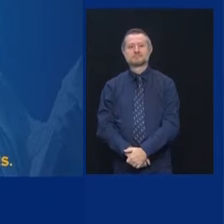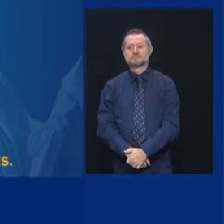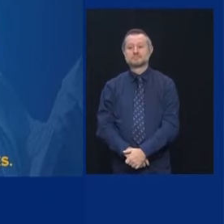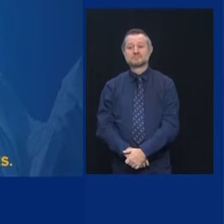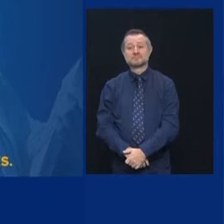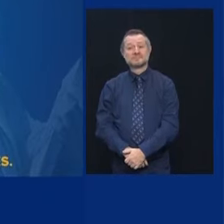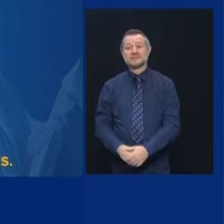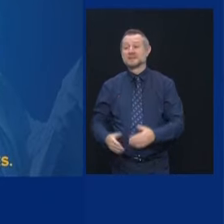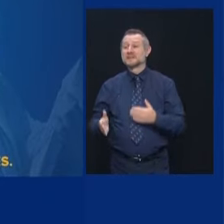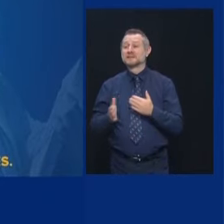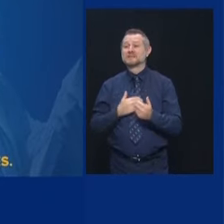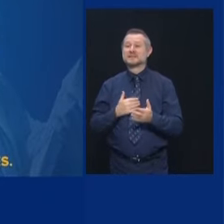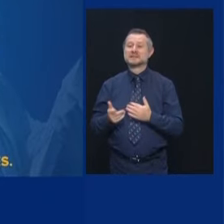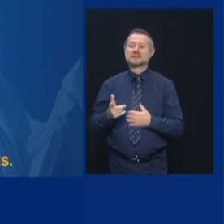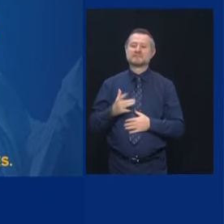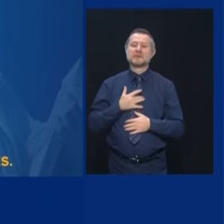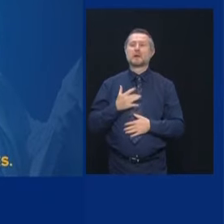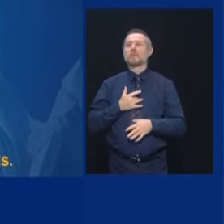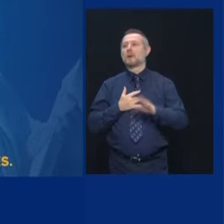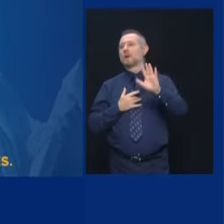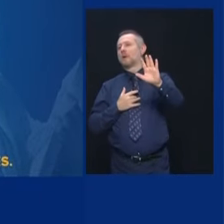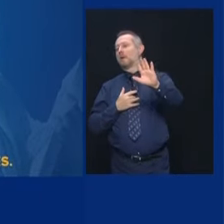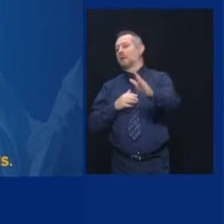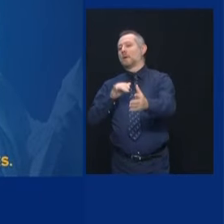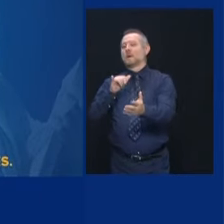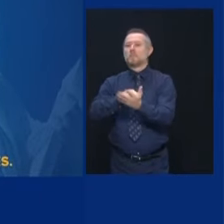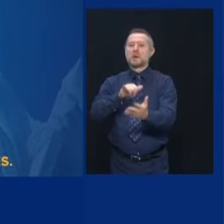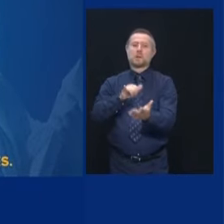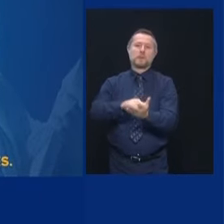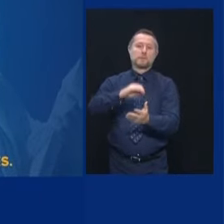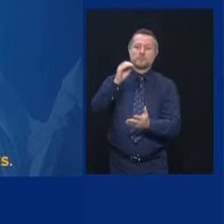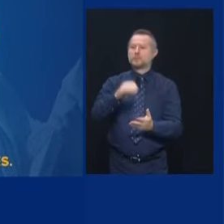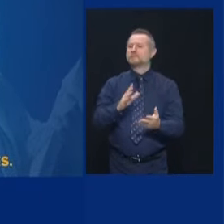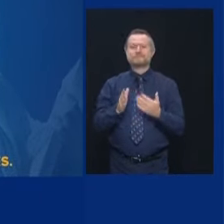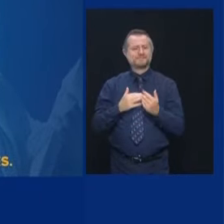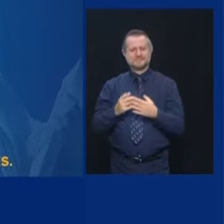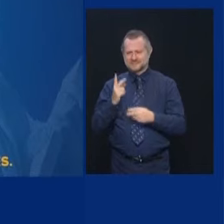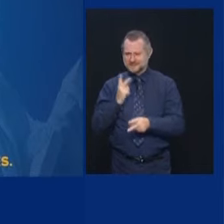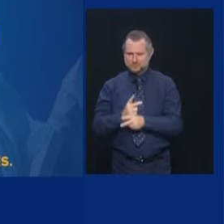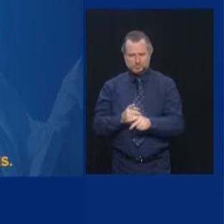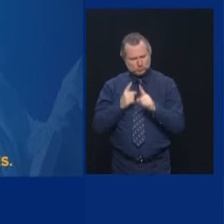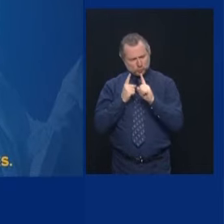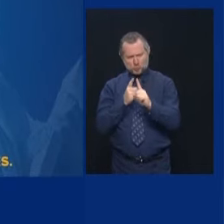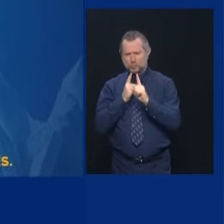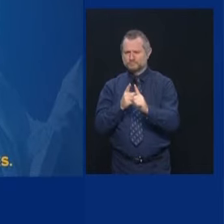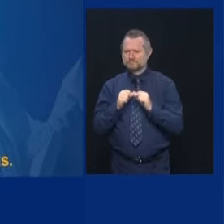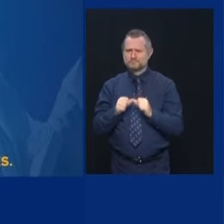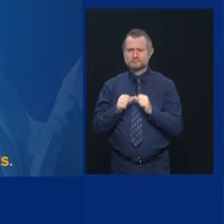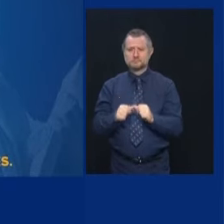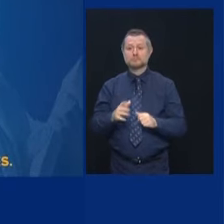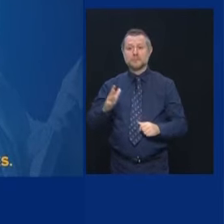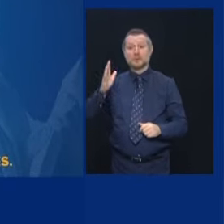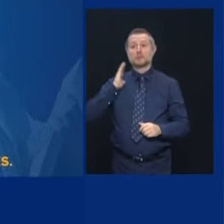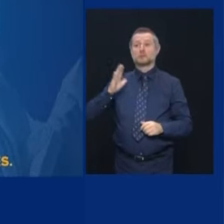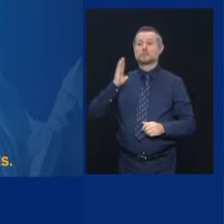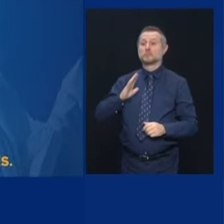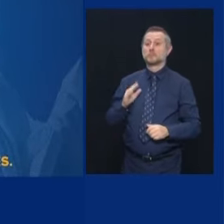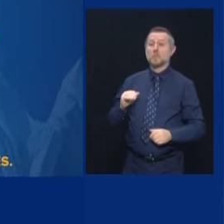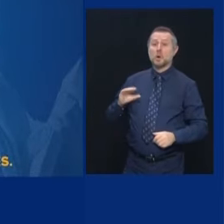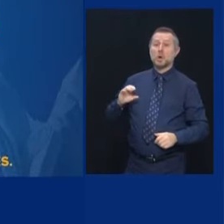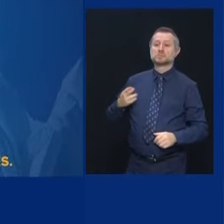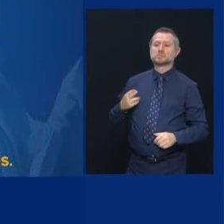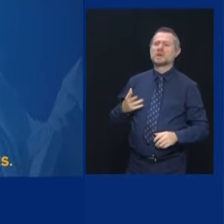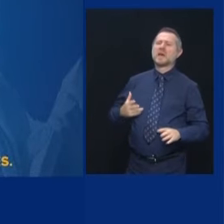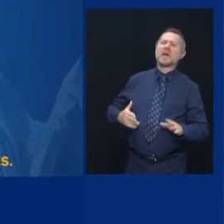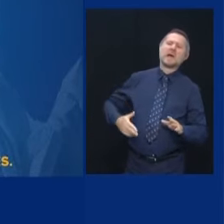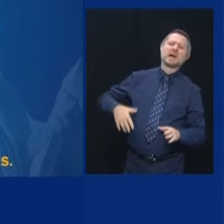realistic, but New Yorkers have done an amazing job, highest infection rate at one time, lowest